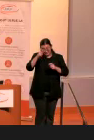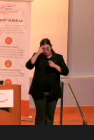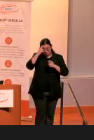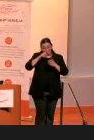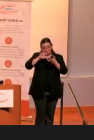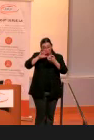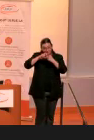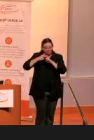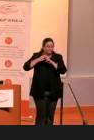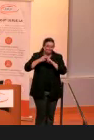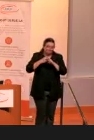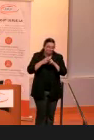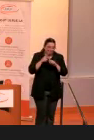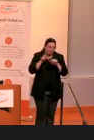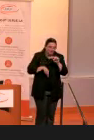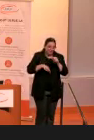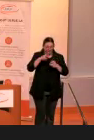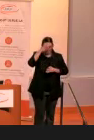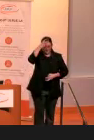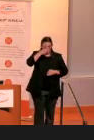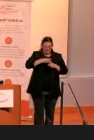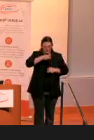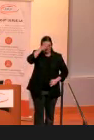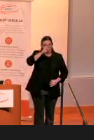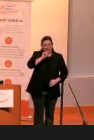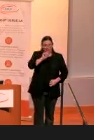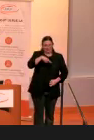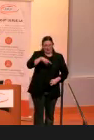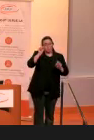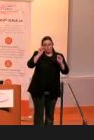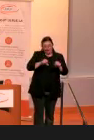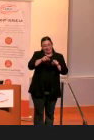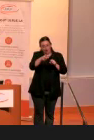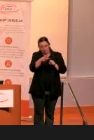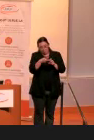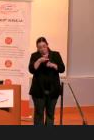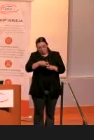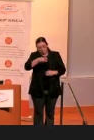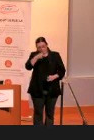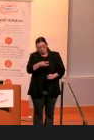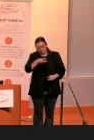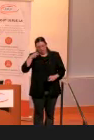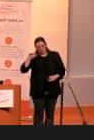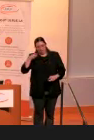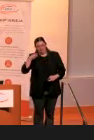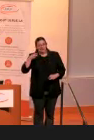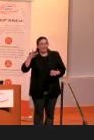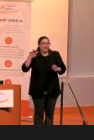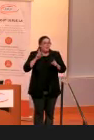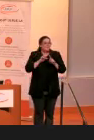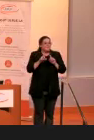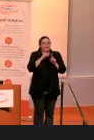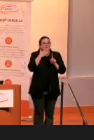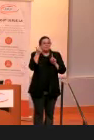don't do spinal taps very often. And they're not going to, and the best way is